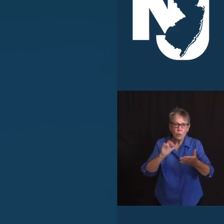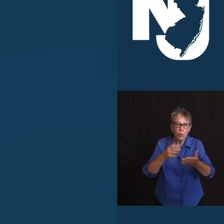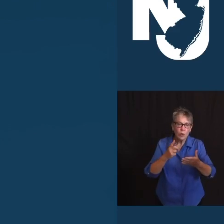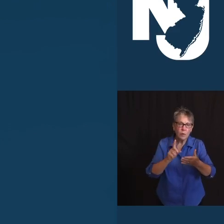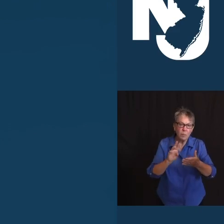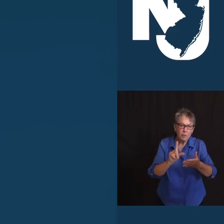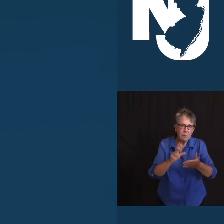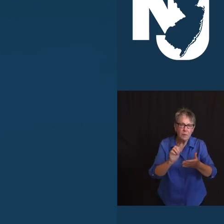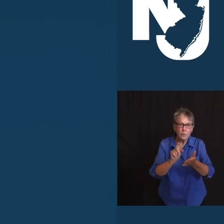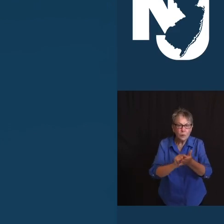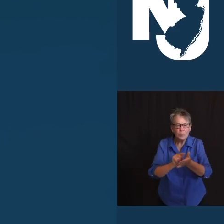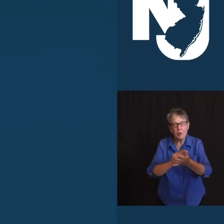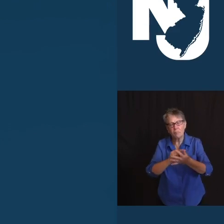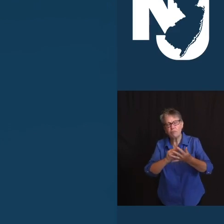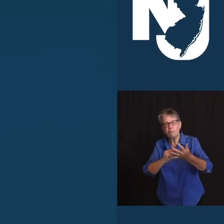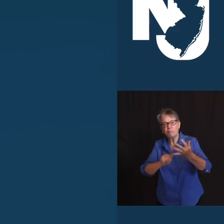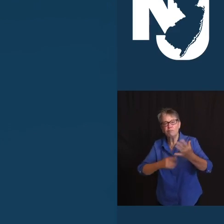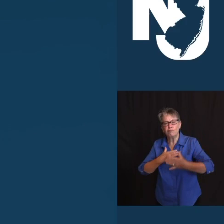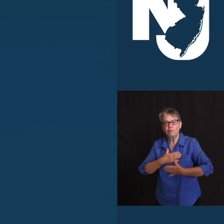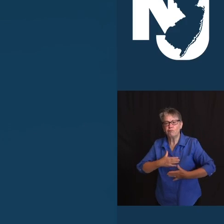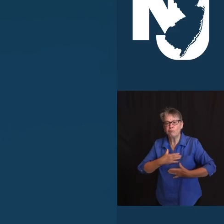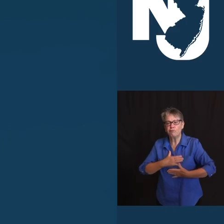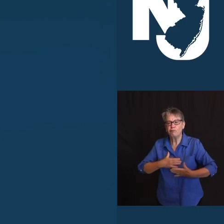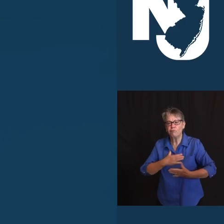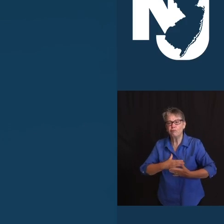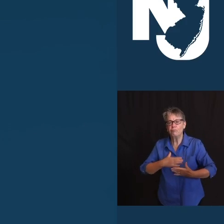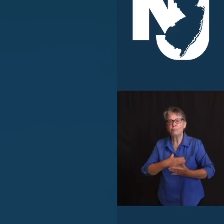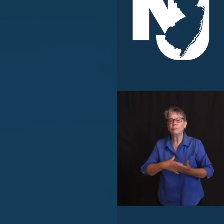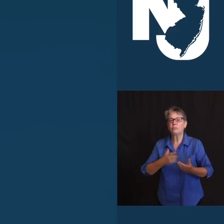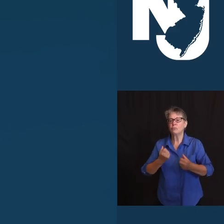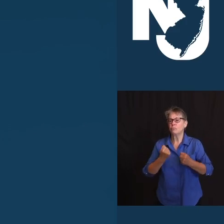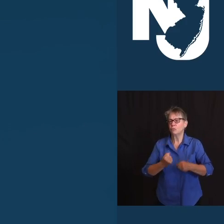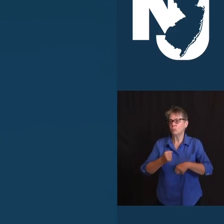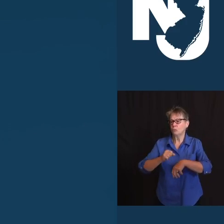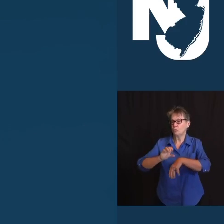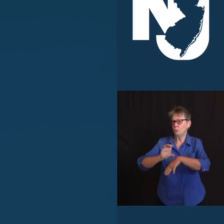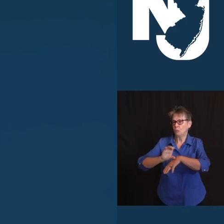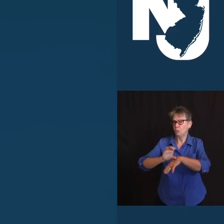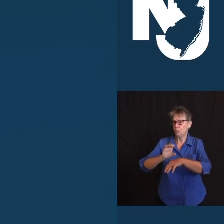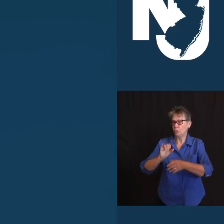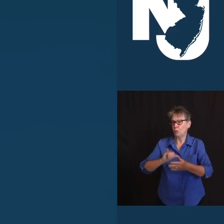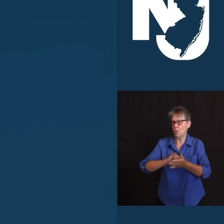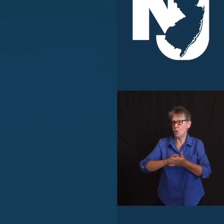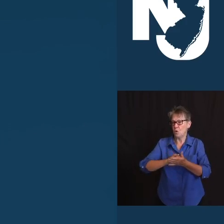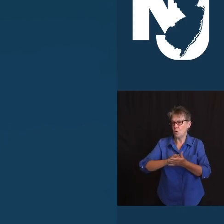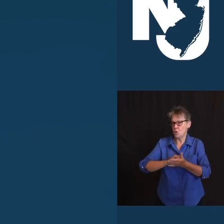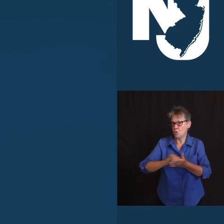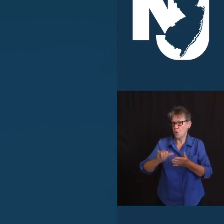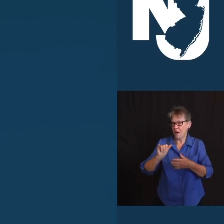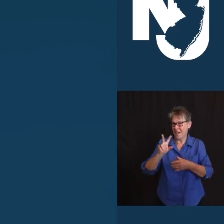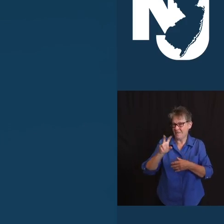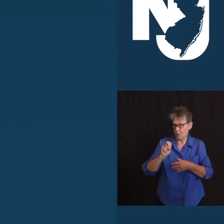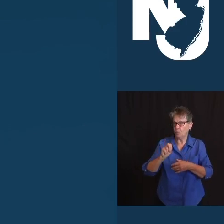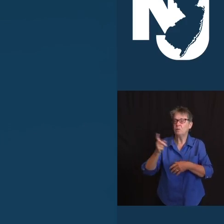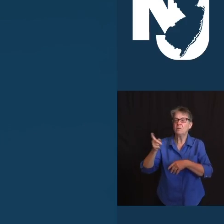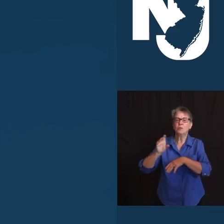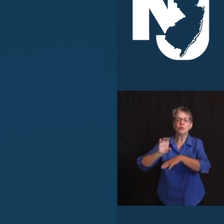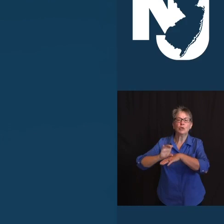New York Avenue Church of God, an usher, and to the surprise of no one, a member of the church basketball